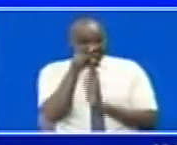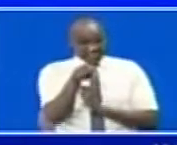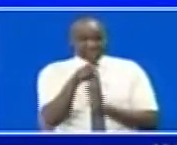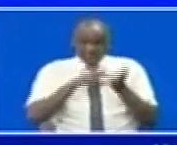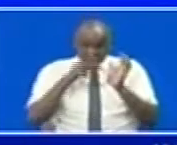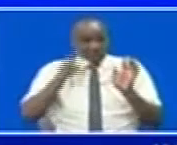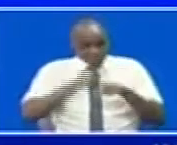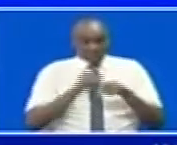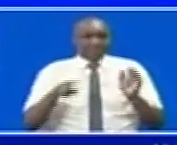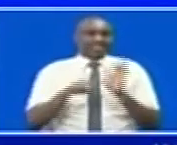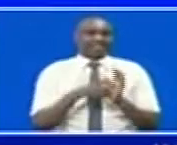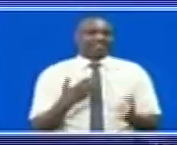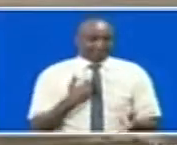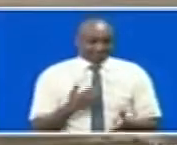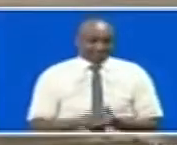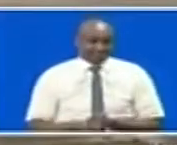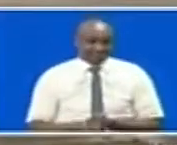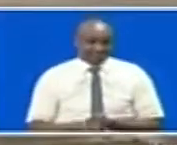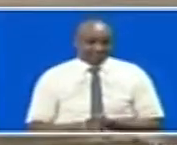project.